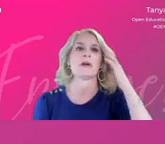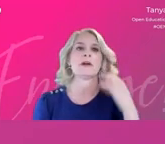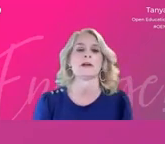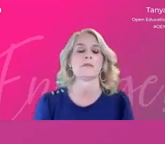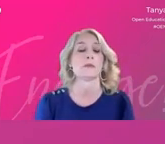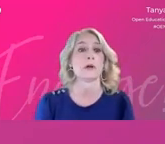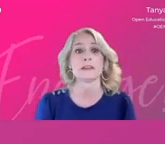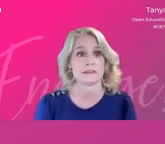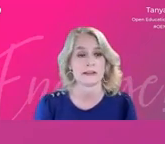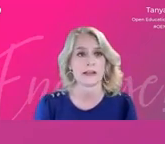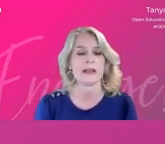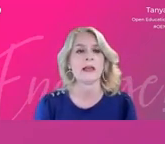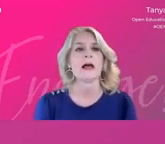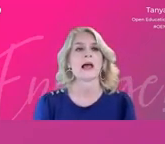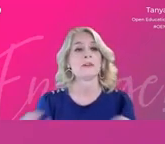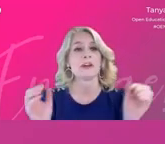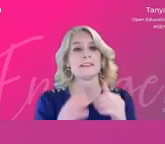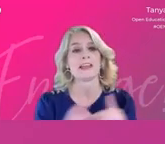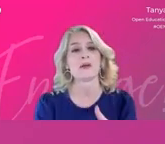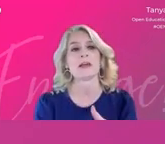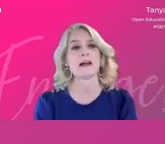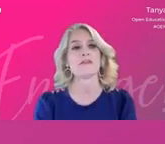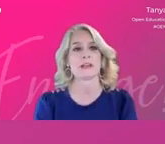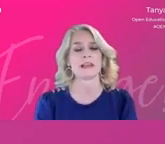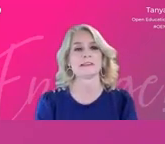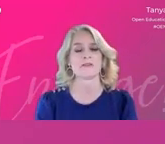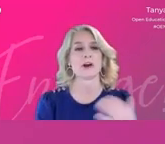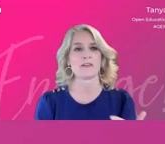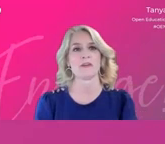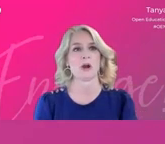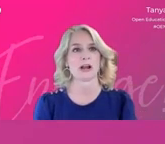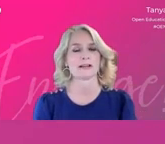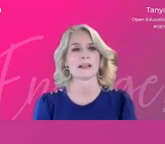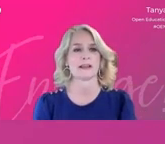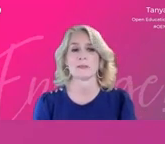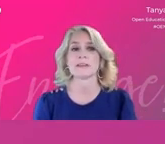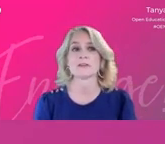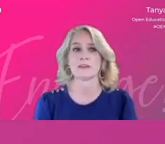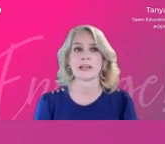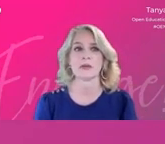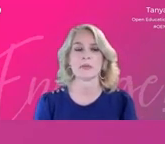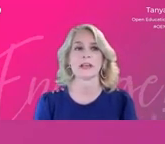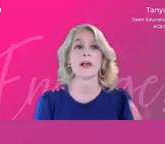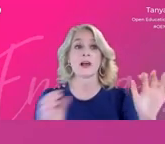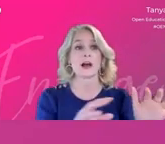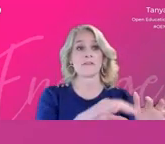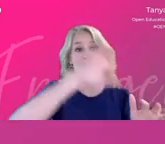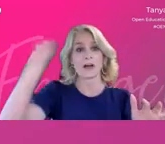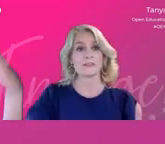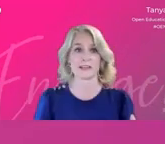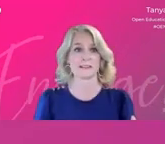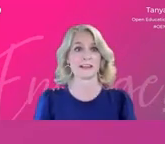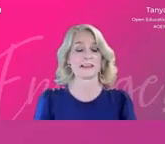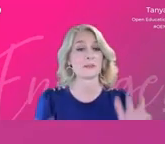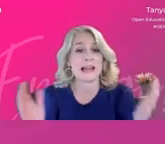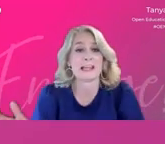my former role as a dean, I would try to scare up enough money to have a coffee bar. And that might sound funny, but coffee with